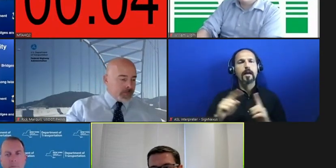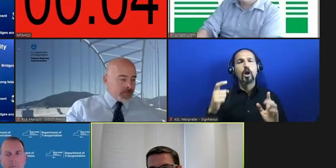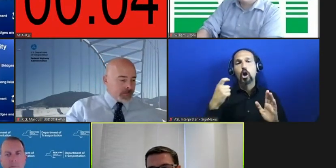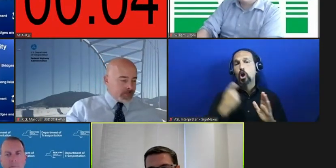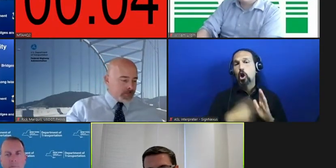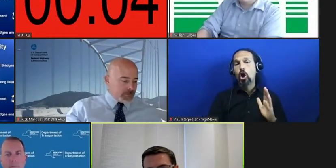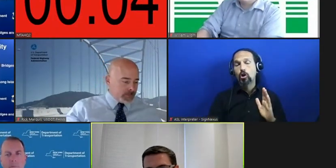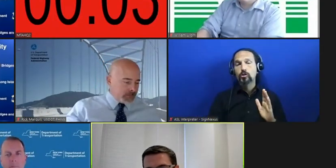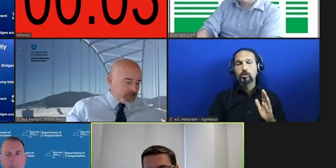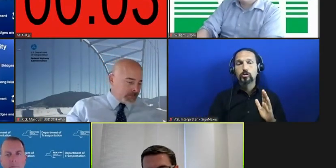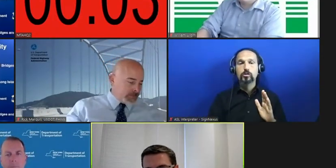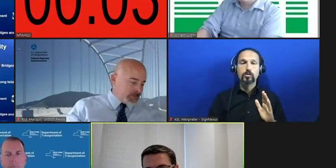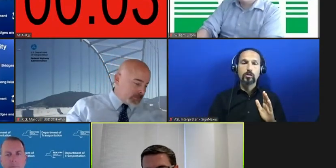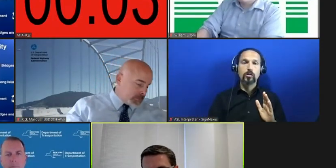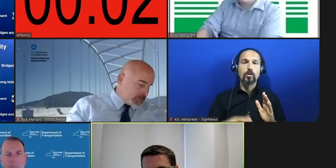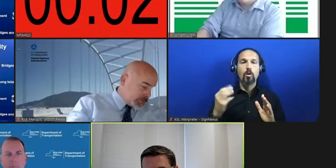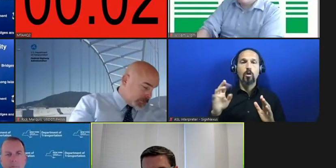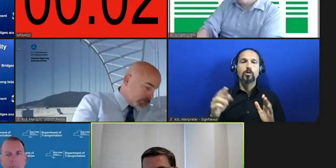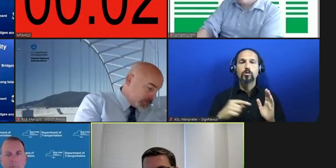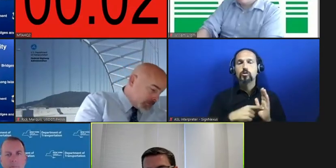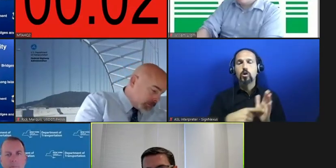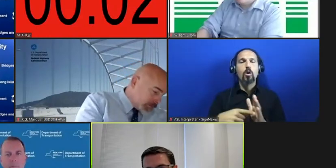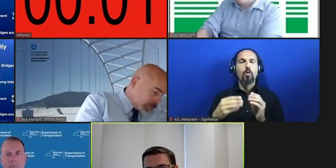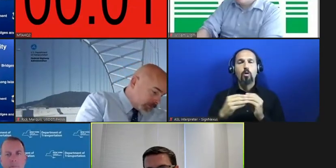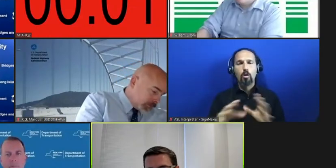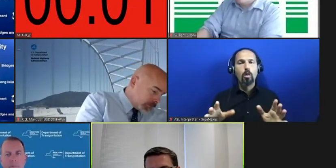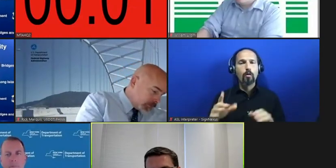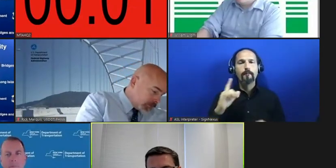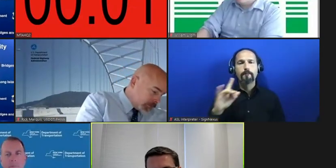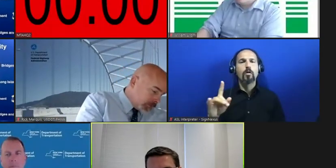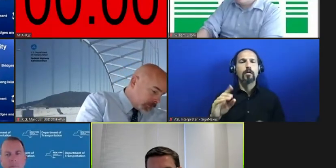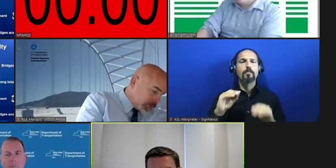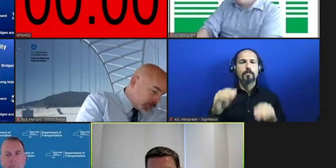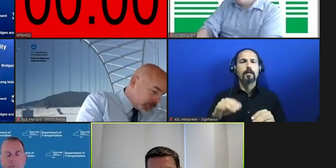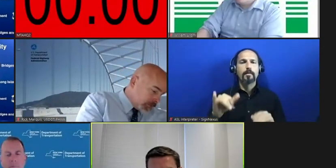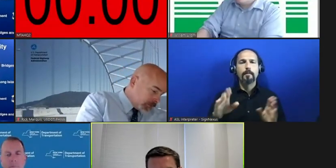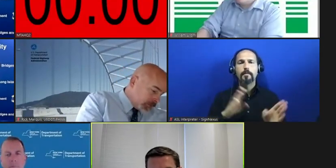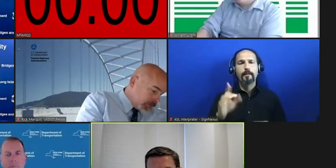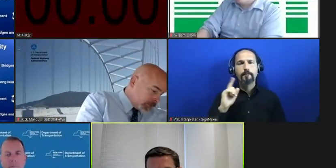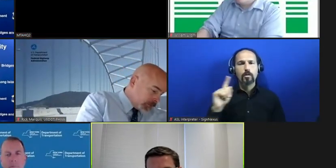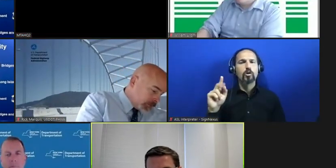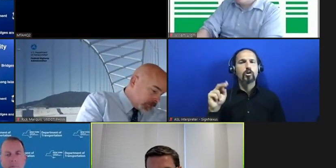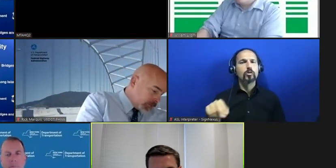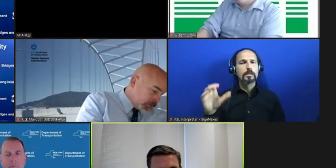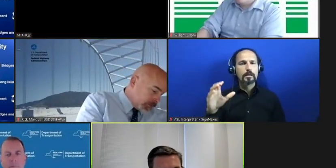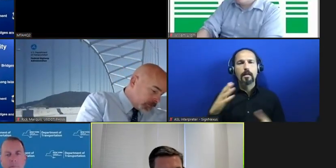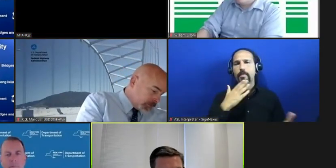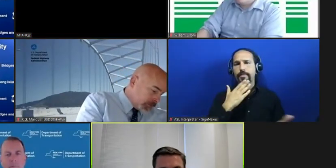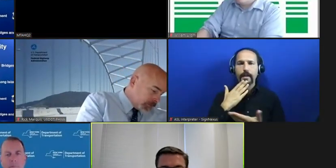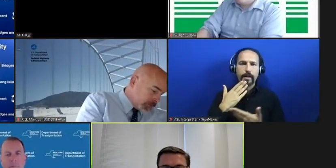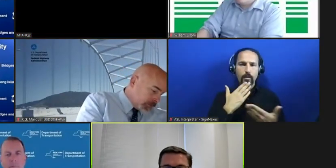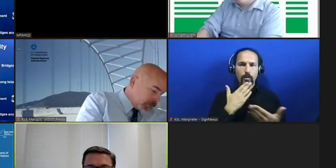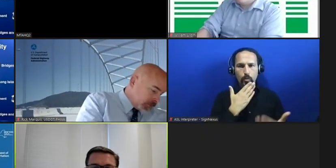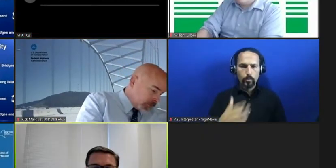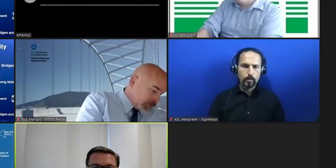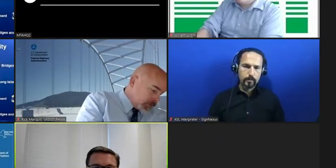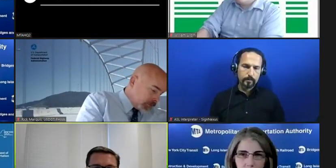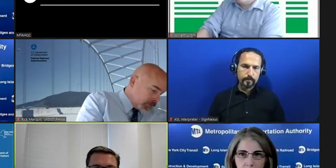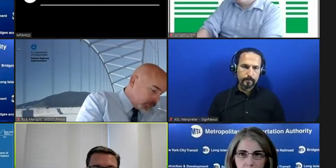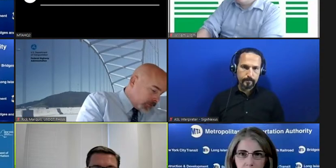and or or even show losses of implementing the plan overall in New York City thank you